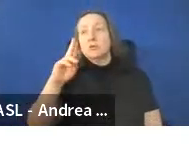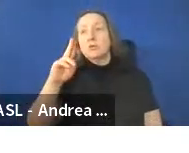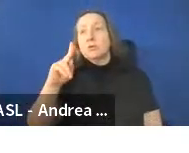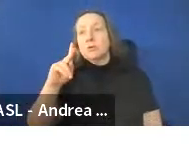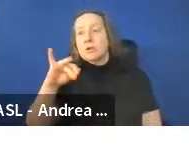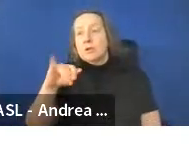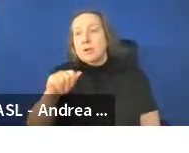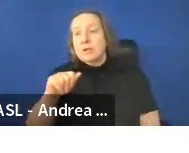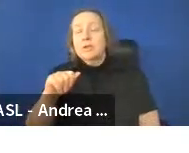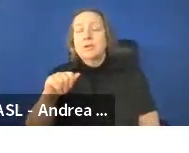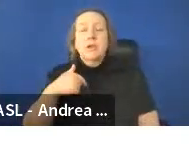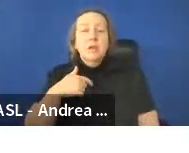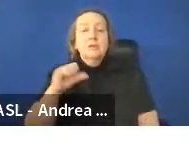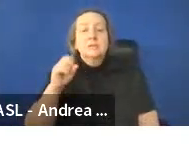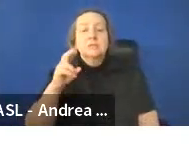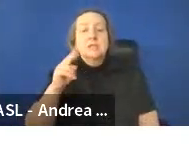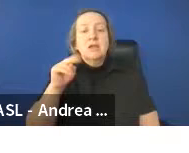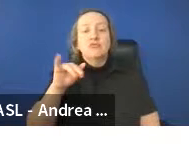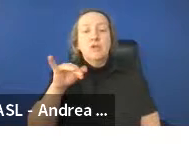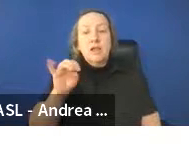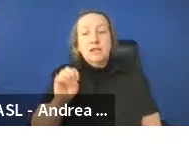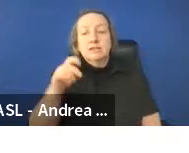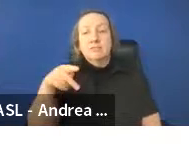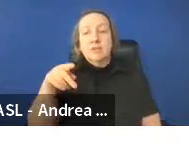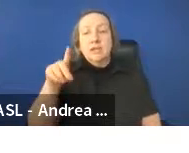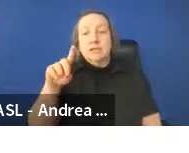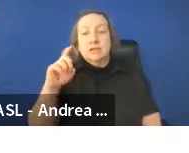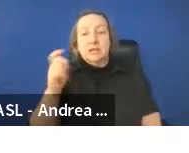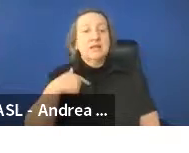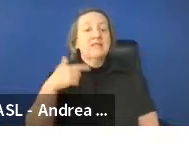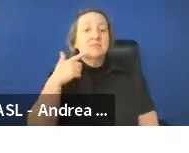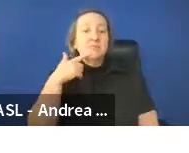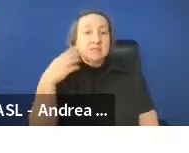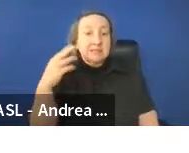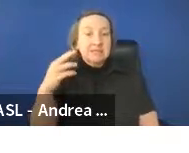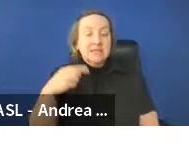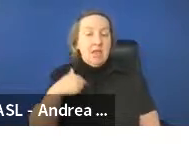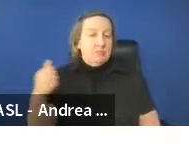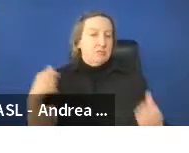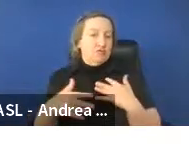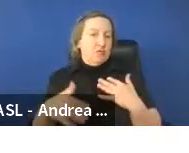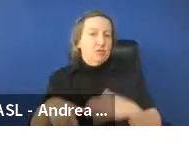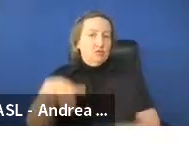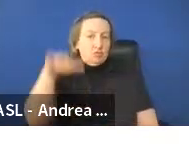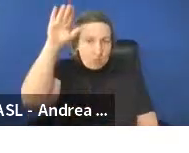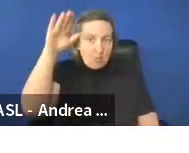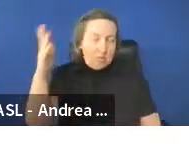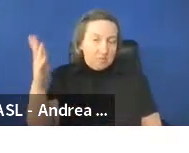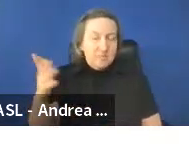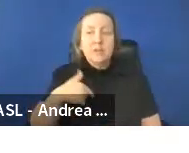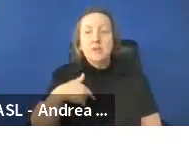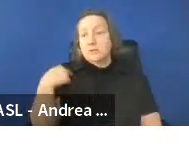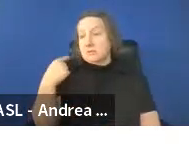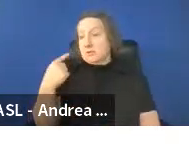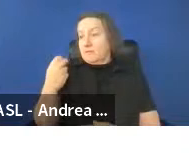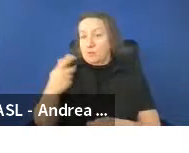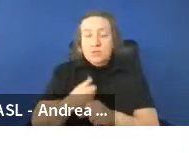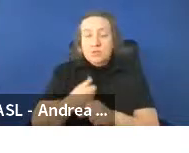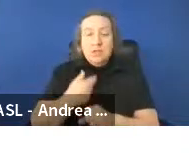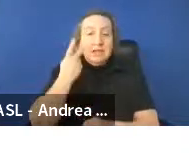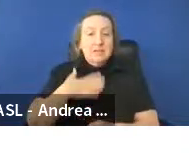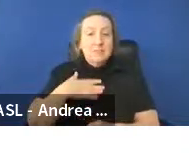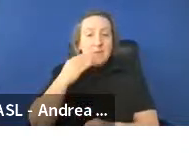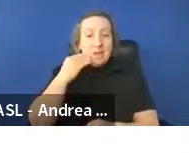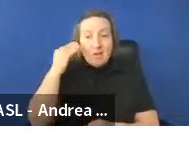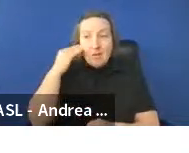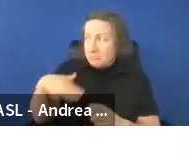behalf of Sunrise PDX. I am 16 years old, and I am afraid to grow up. In the past few years, I've seen my home burn around me.